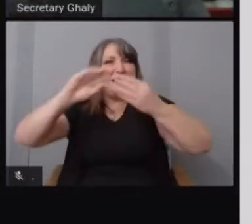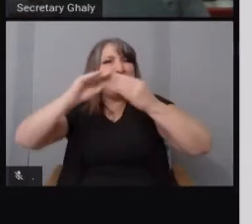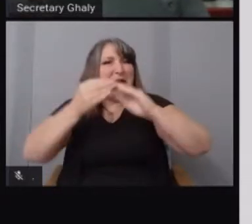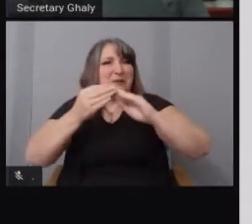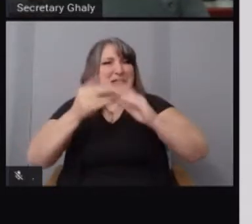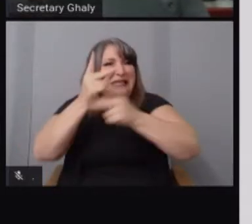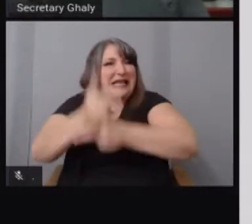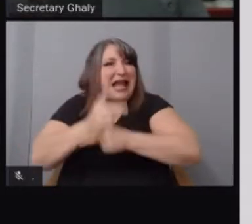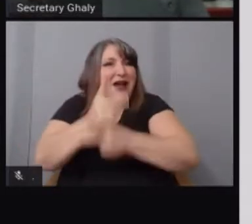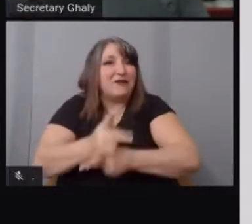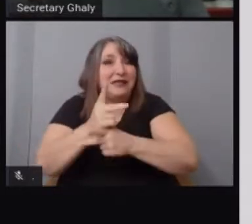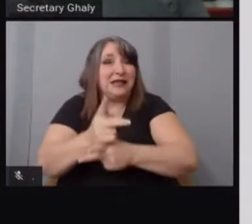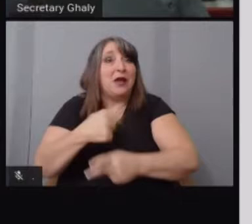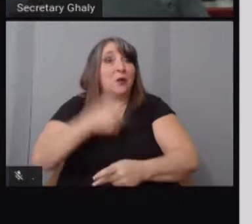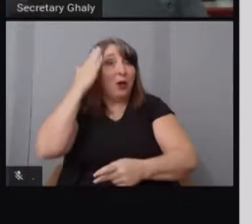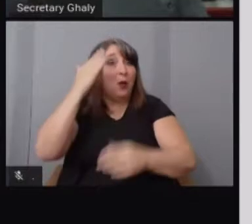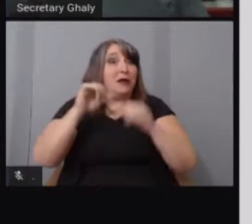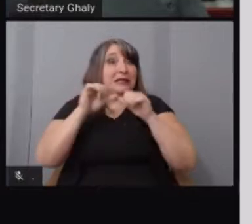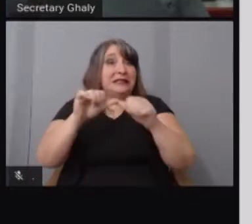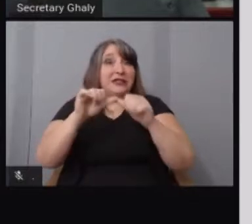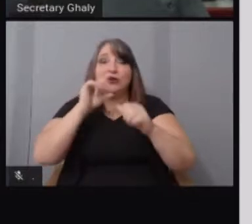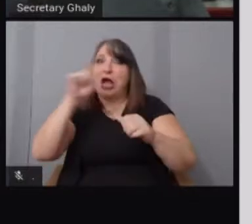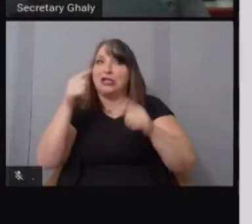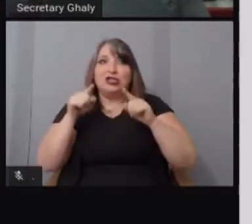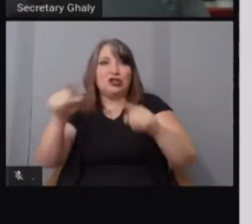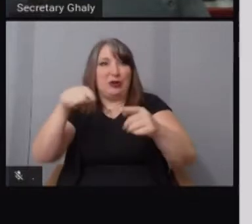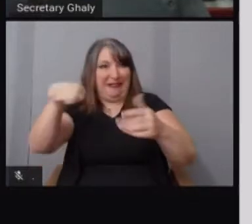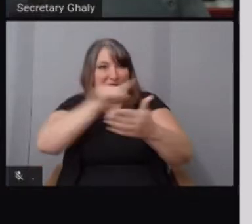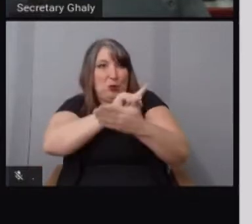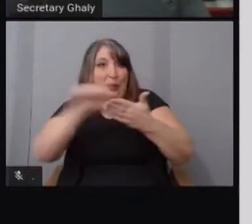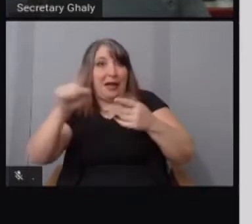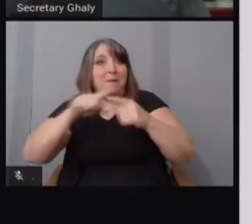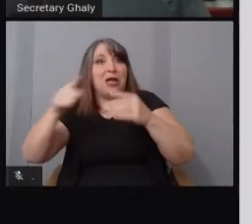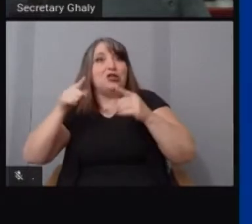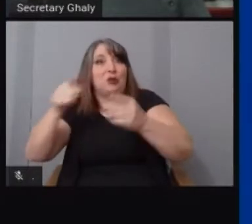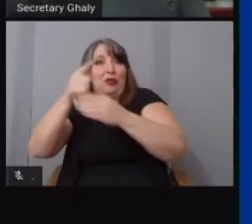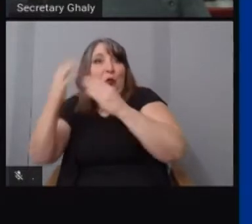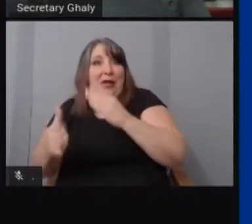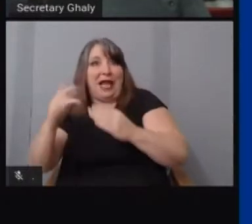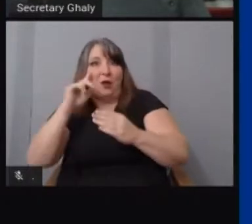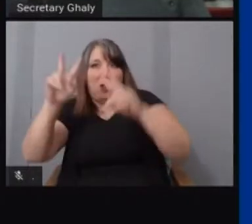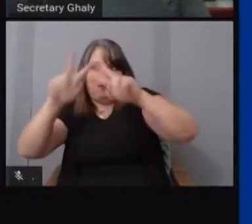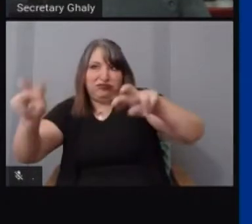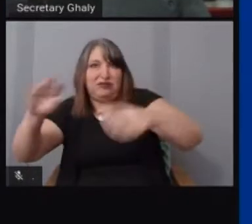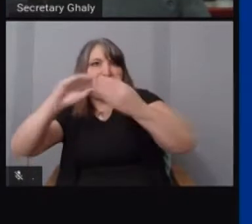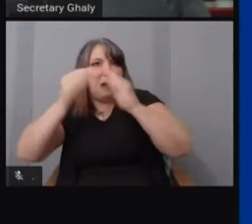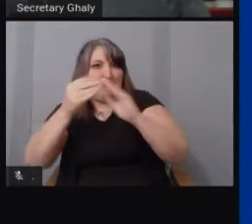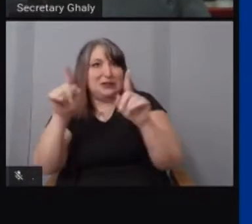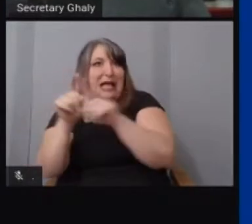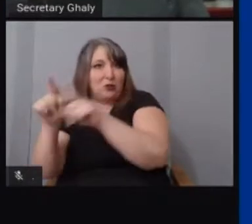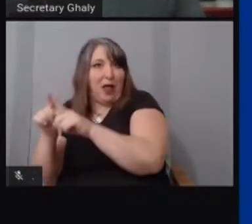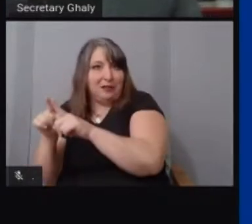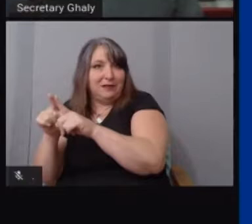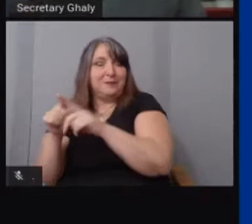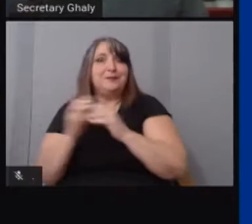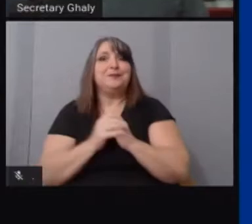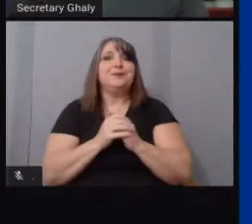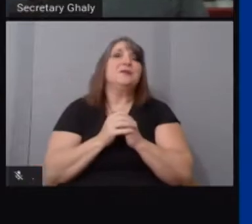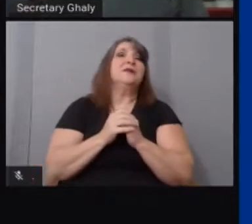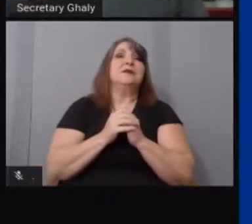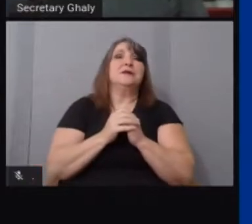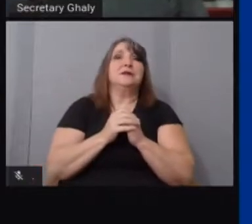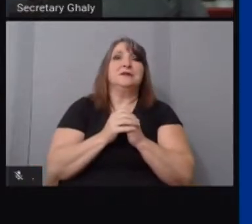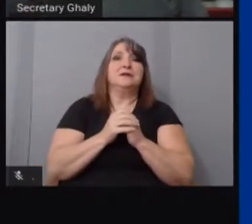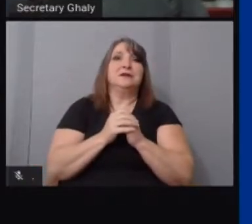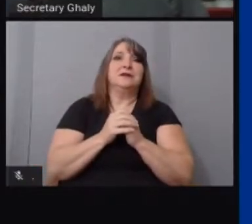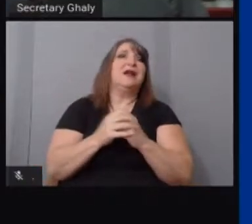to, not just during the week, but over the weekend as well. So I want to also come to